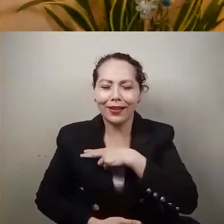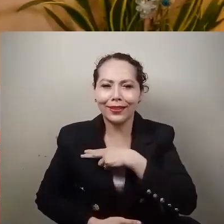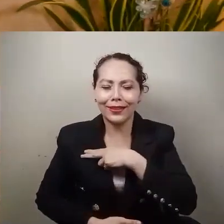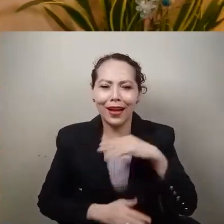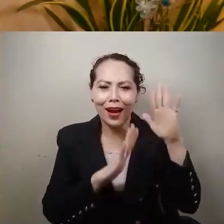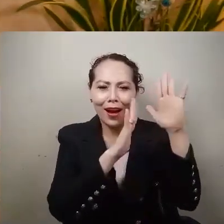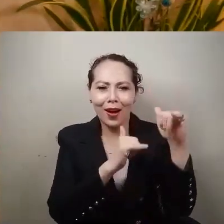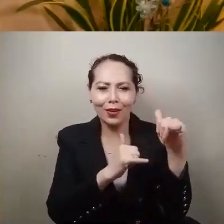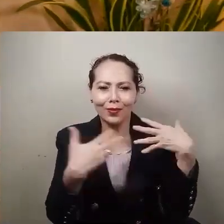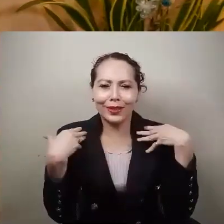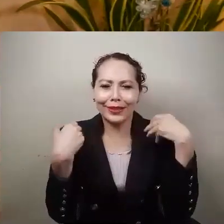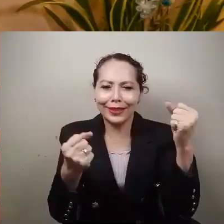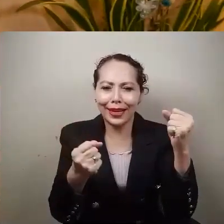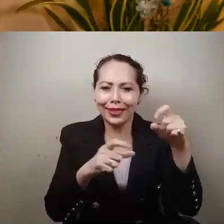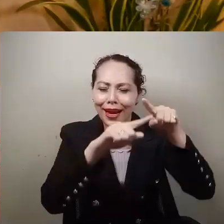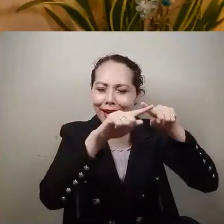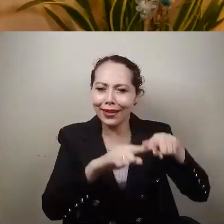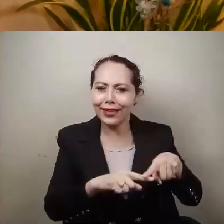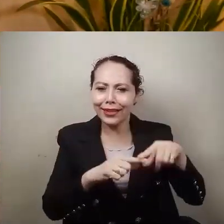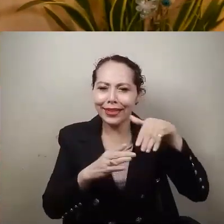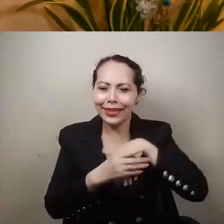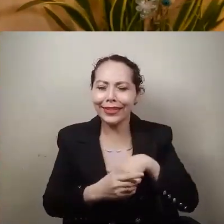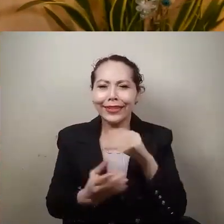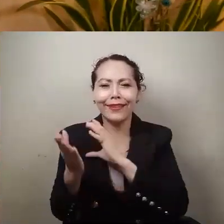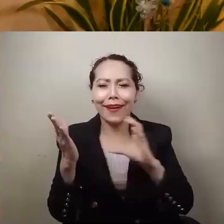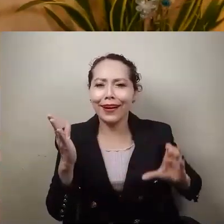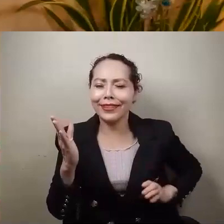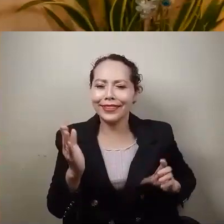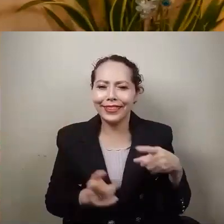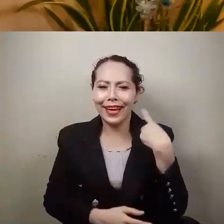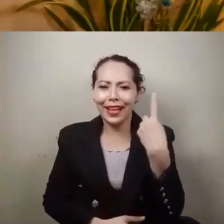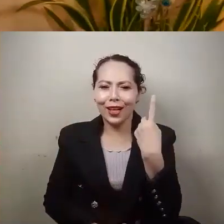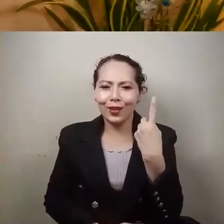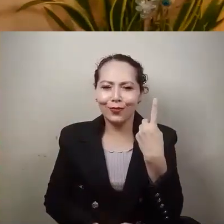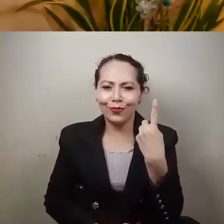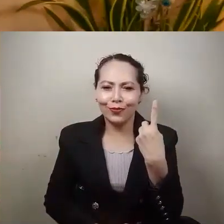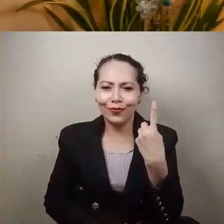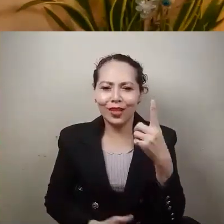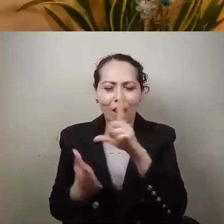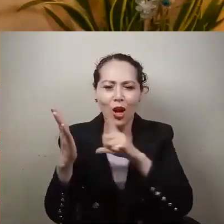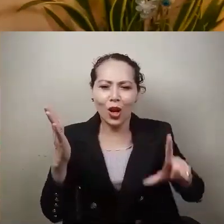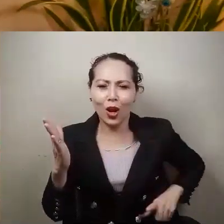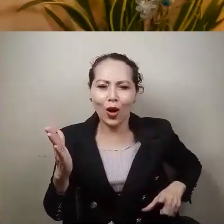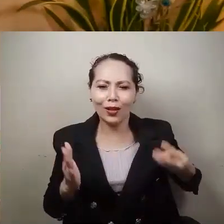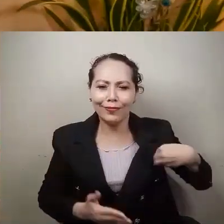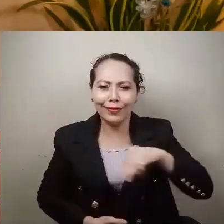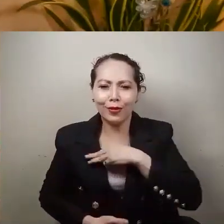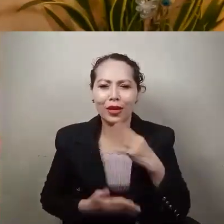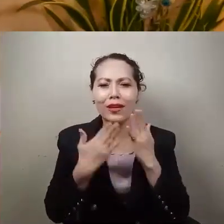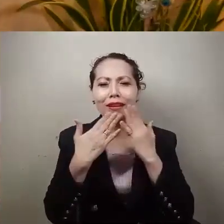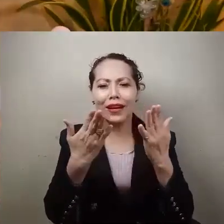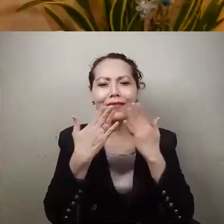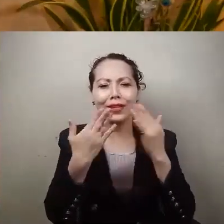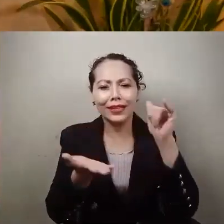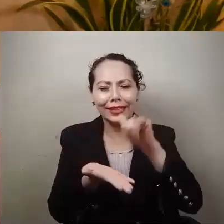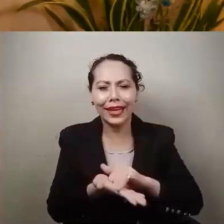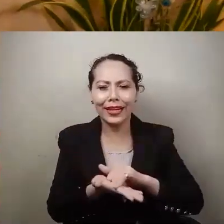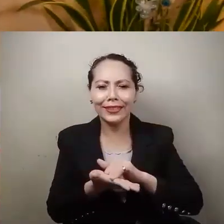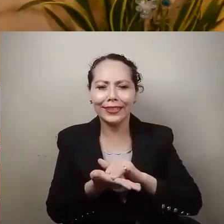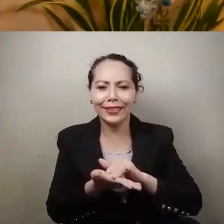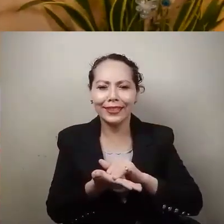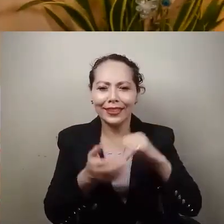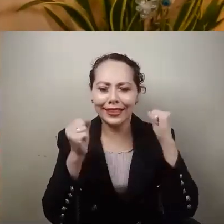our strength is anchored on Christ and Christ alone. And Lord, we are